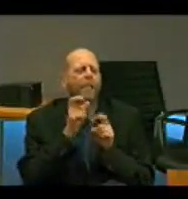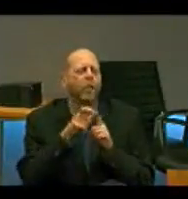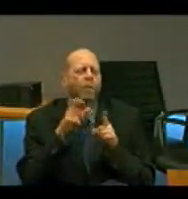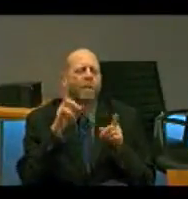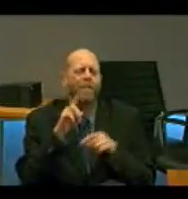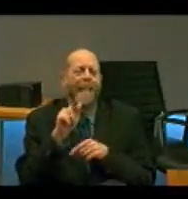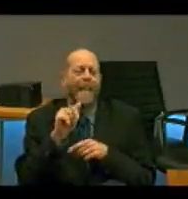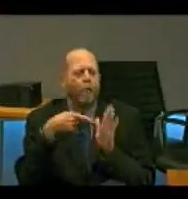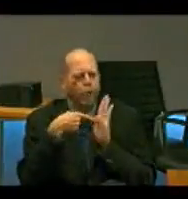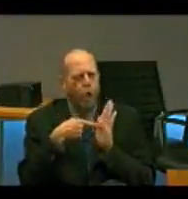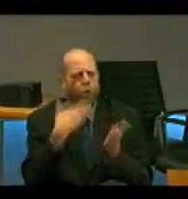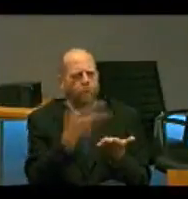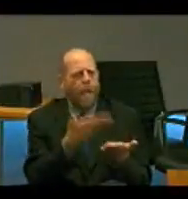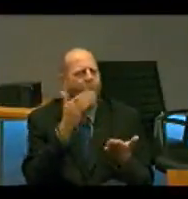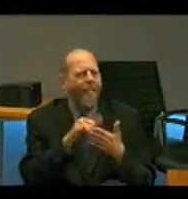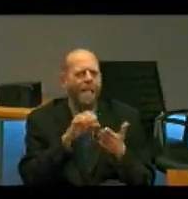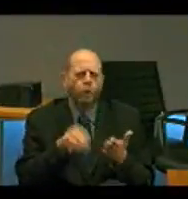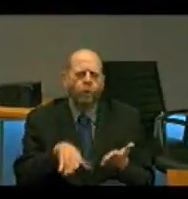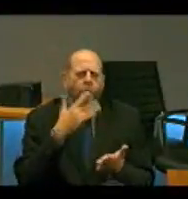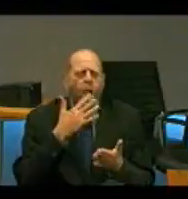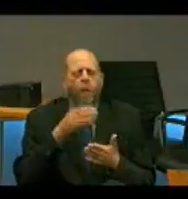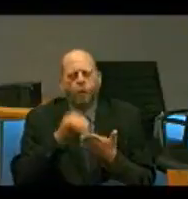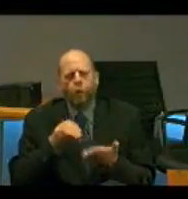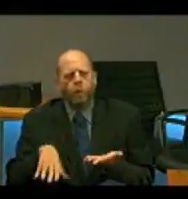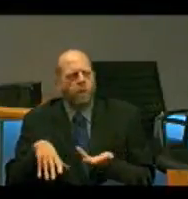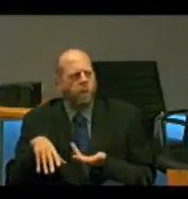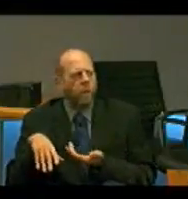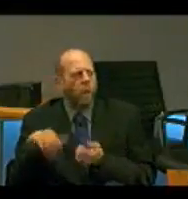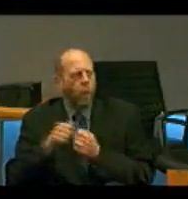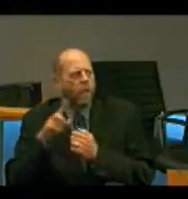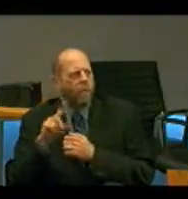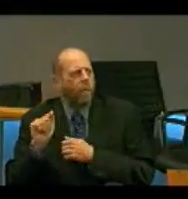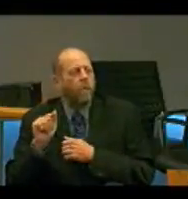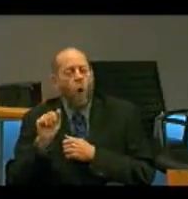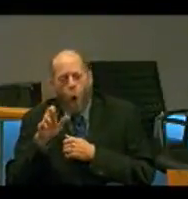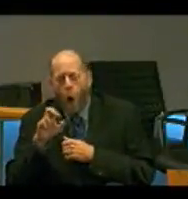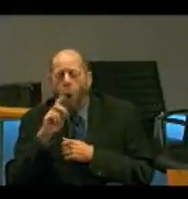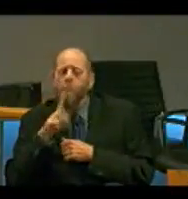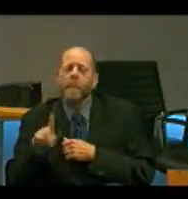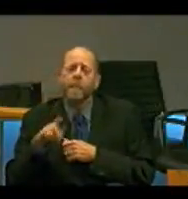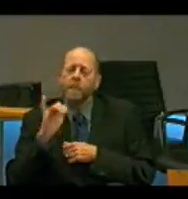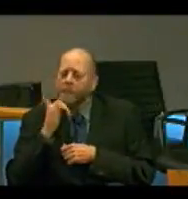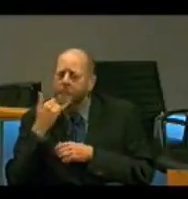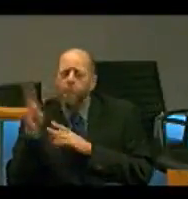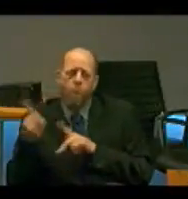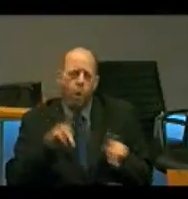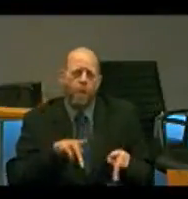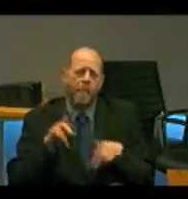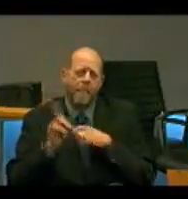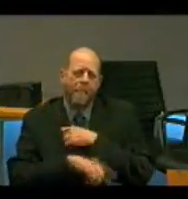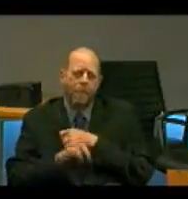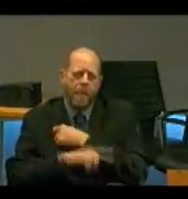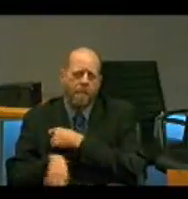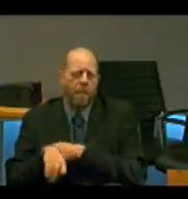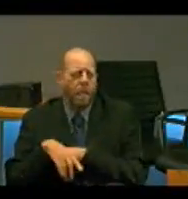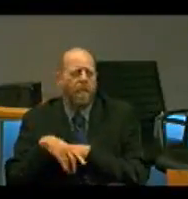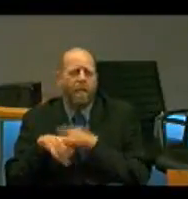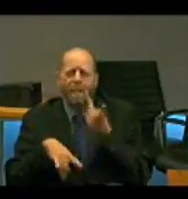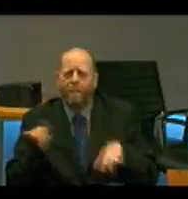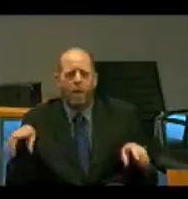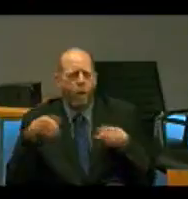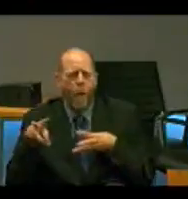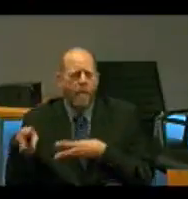data shows that students of color and students with disabilities are being disproportionately disciplined in myriad